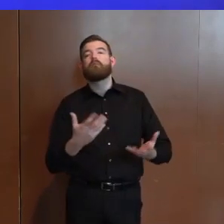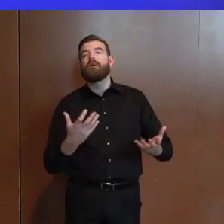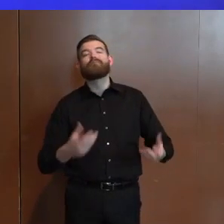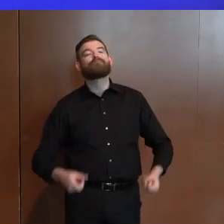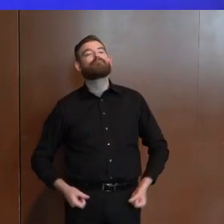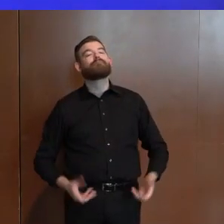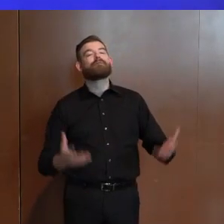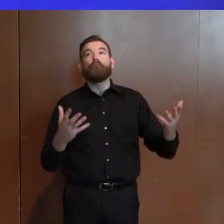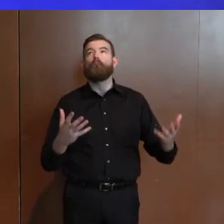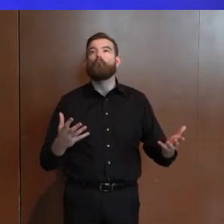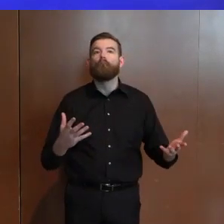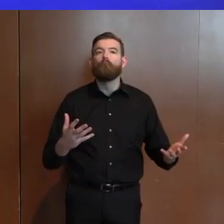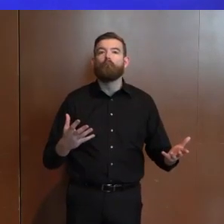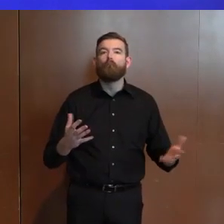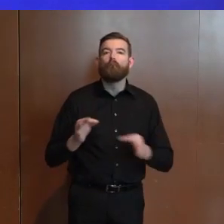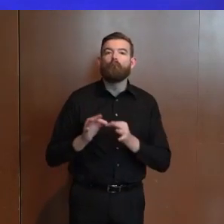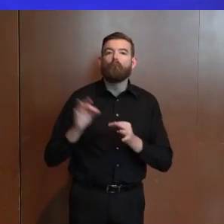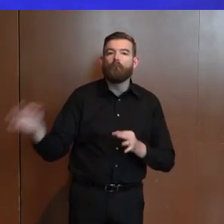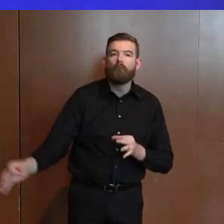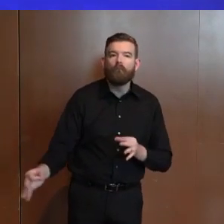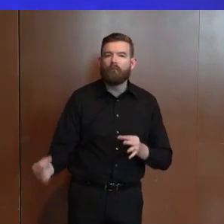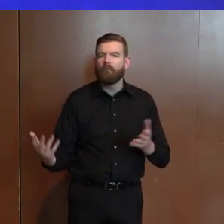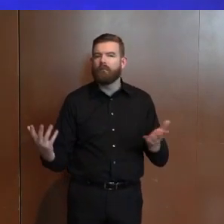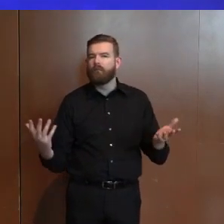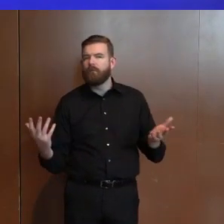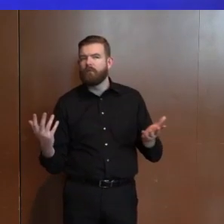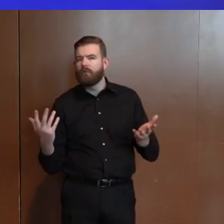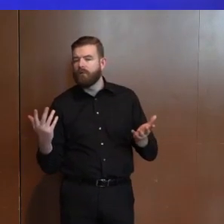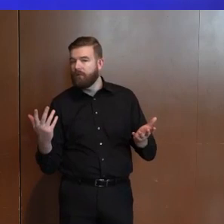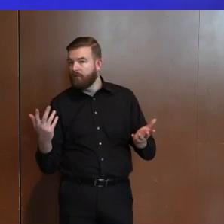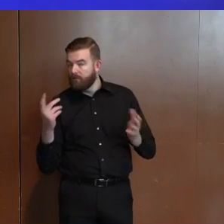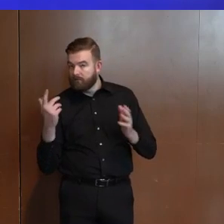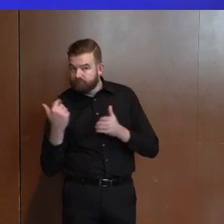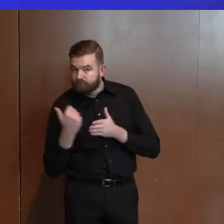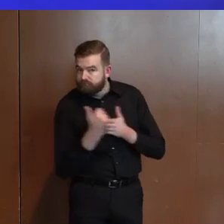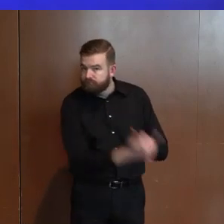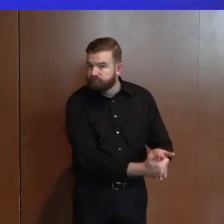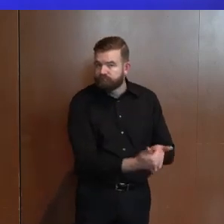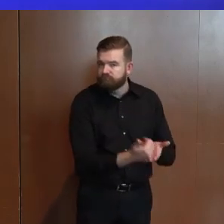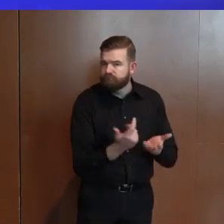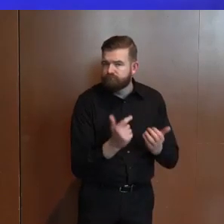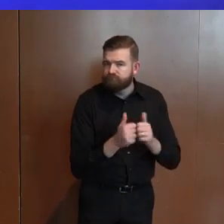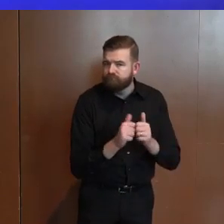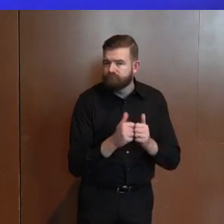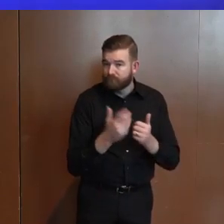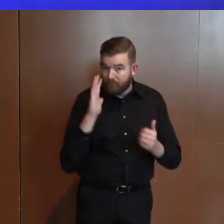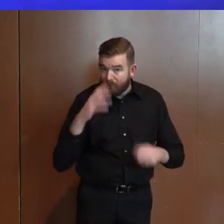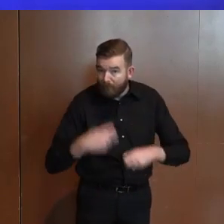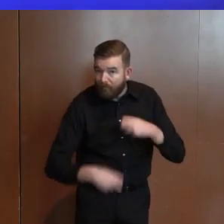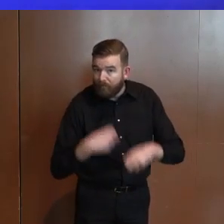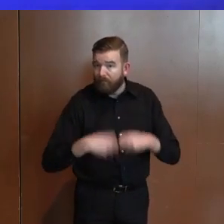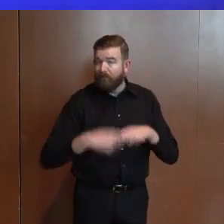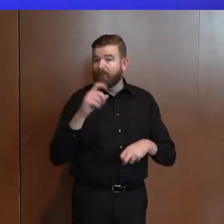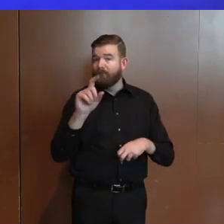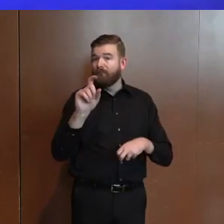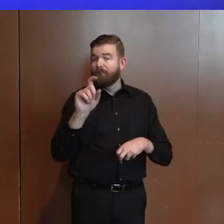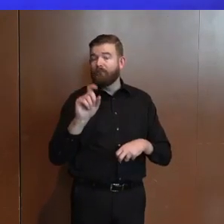giving them any guidance, suggestions? Is it going to cause problems? And then for the woman who needs no introduction,